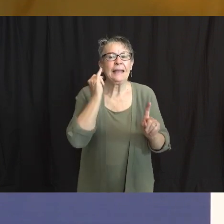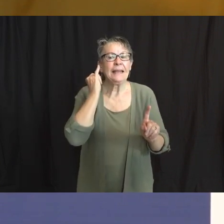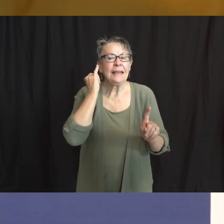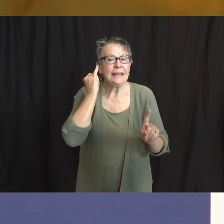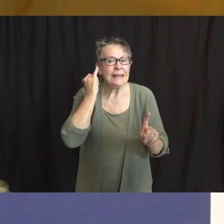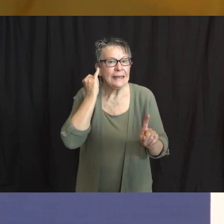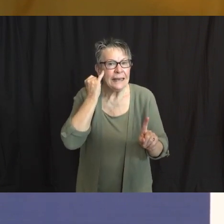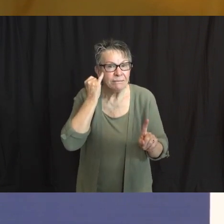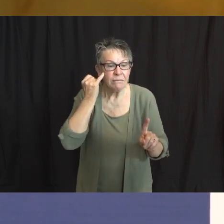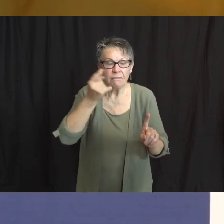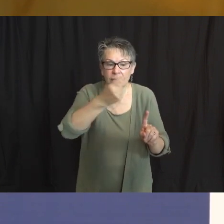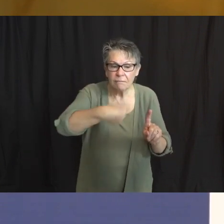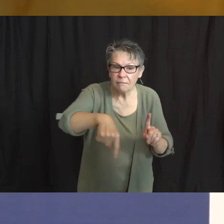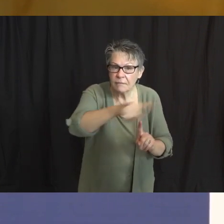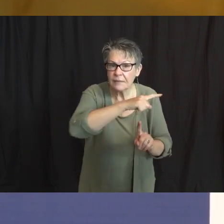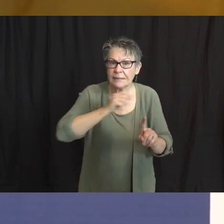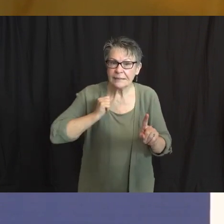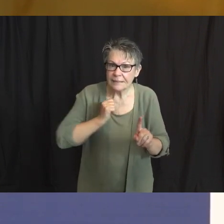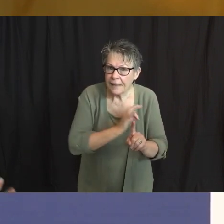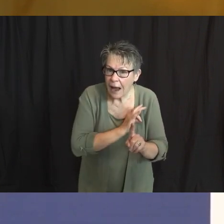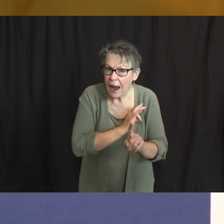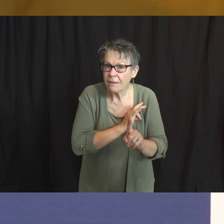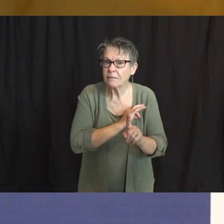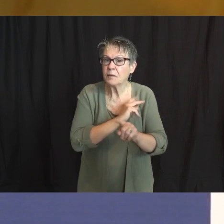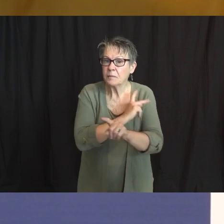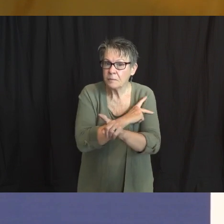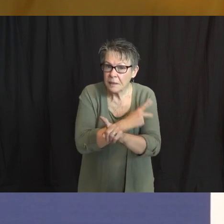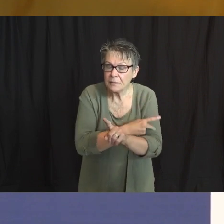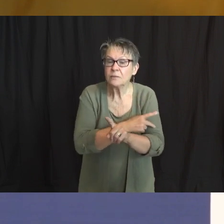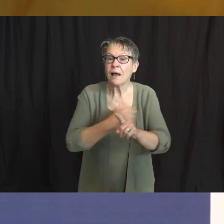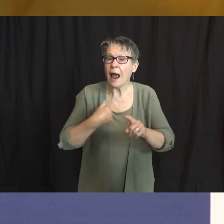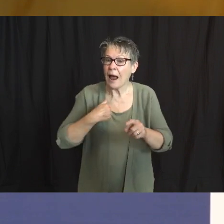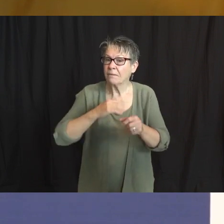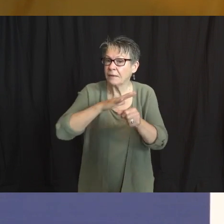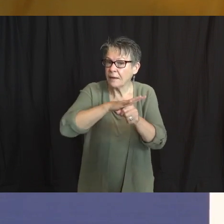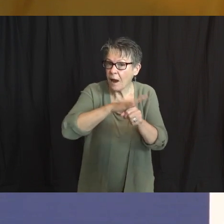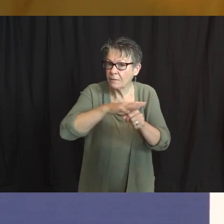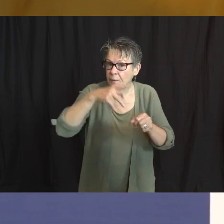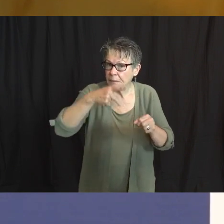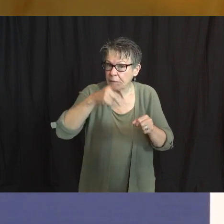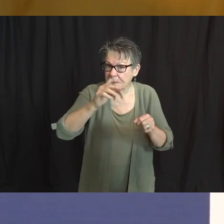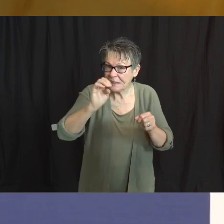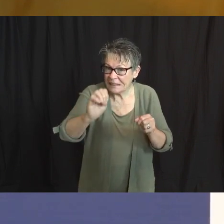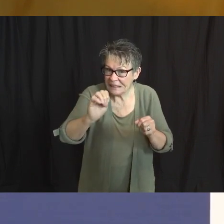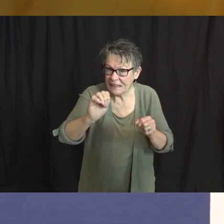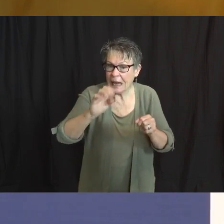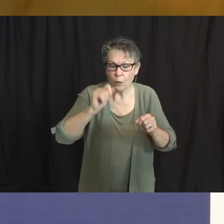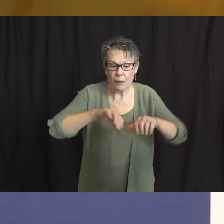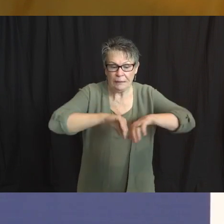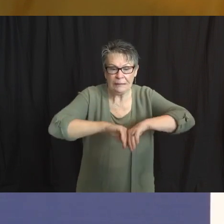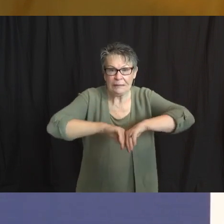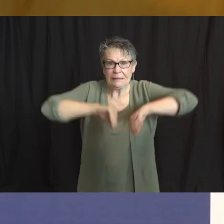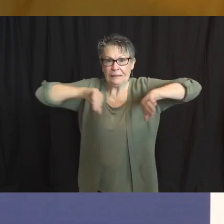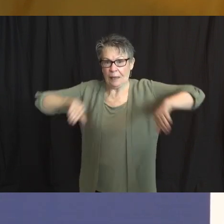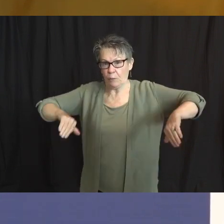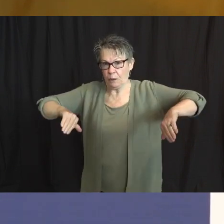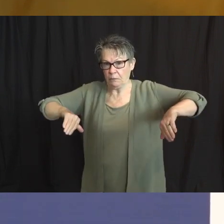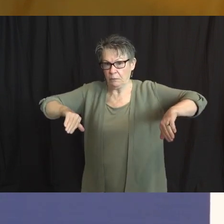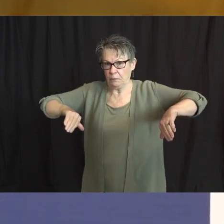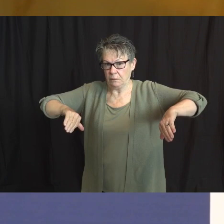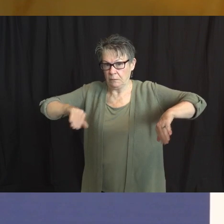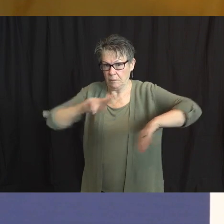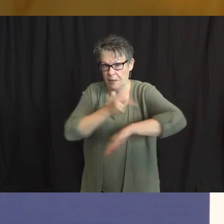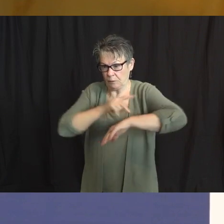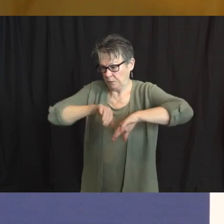to separate COVID-19 patients from non-COVID-19 patients. If the long-term care facility was not able to do